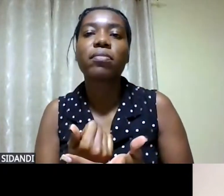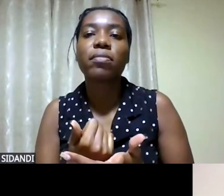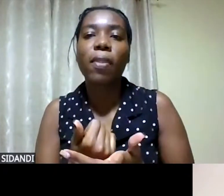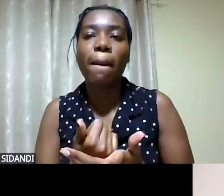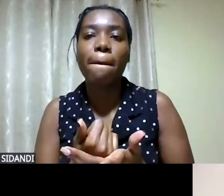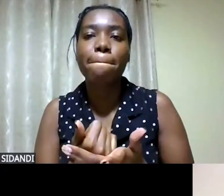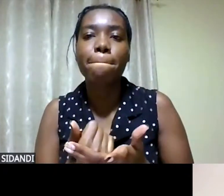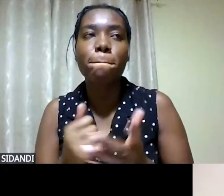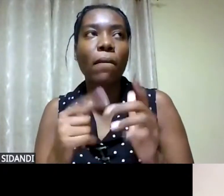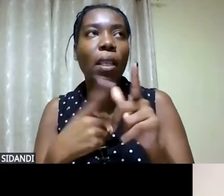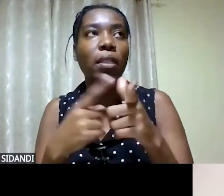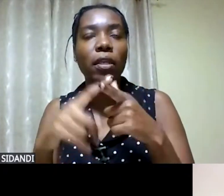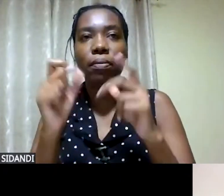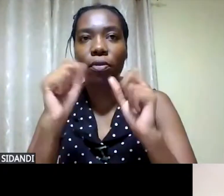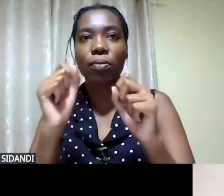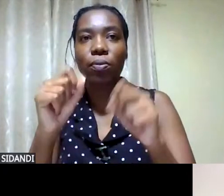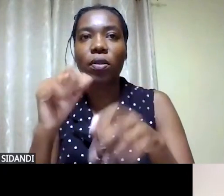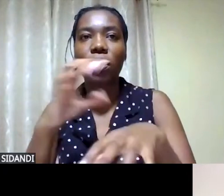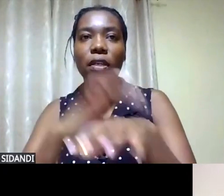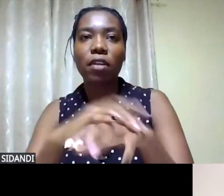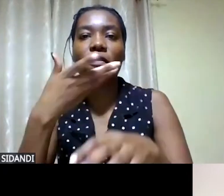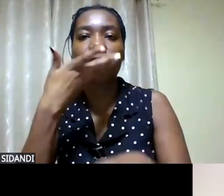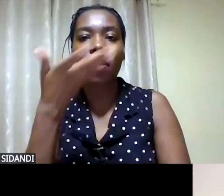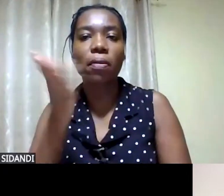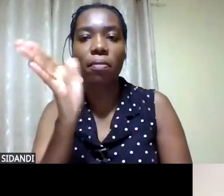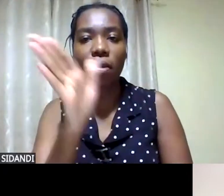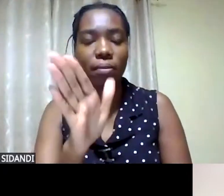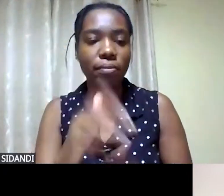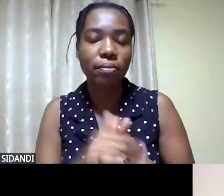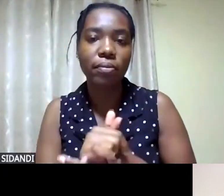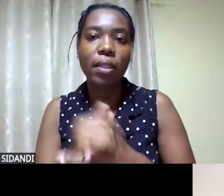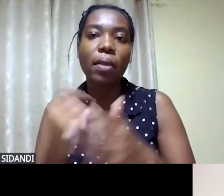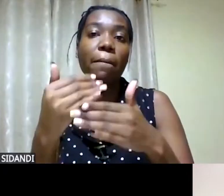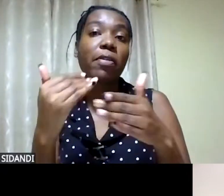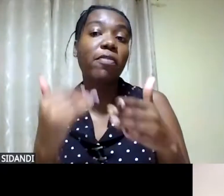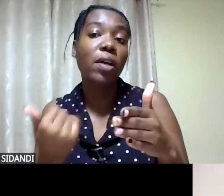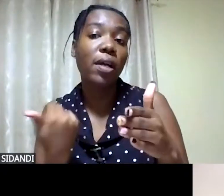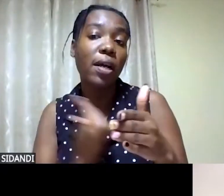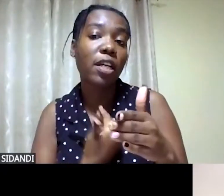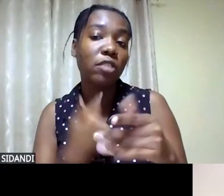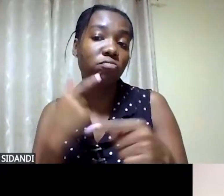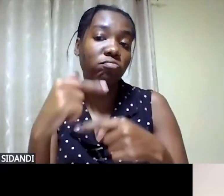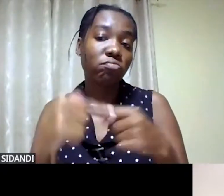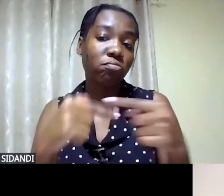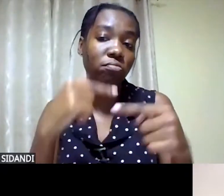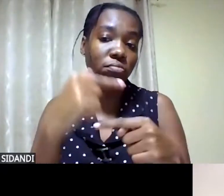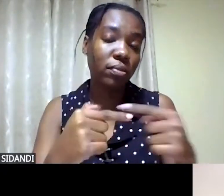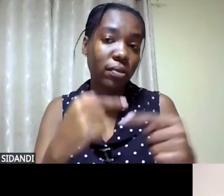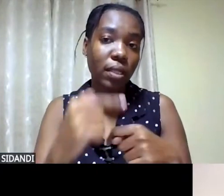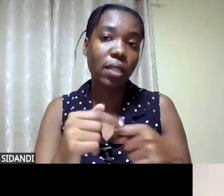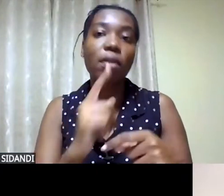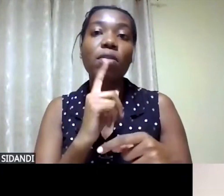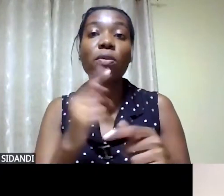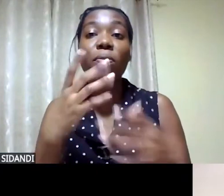and just get feedback on it before you can proceed. And people have very, very